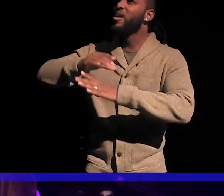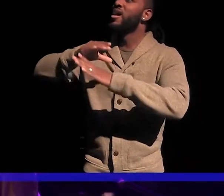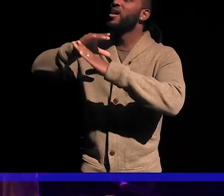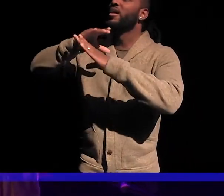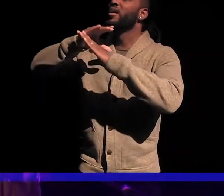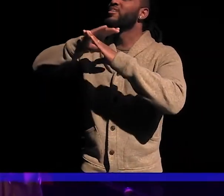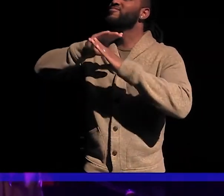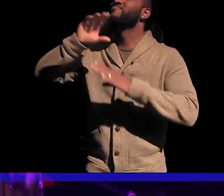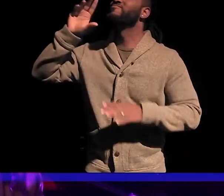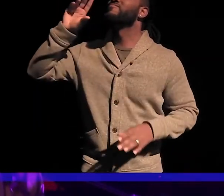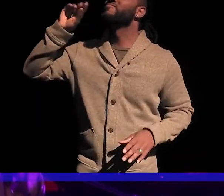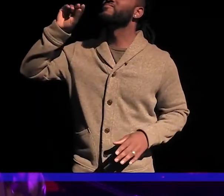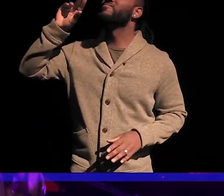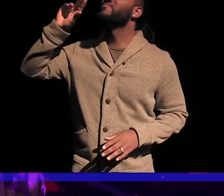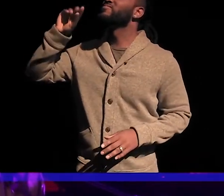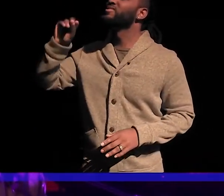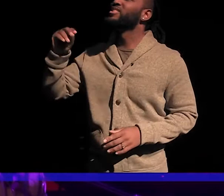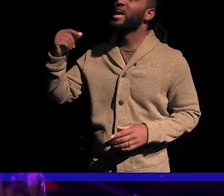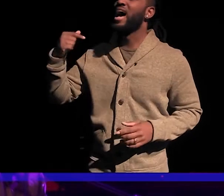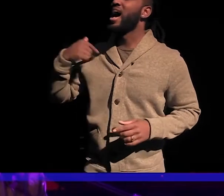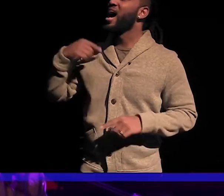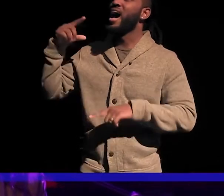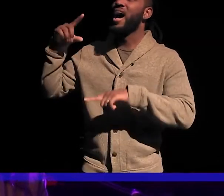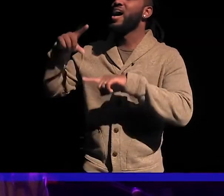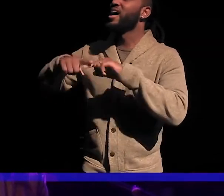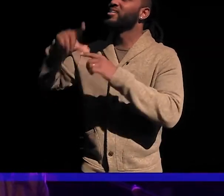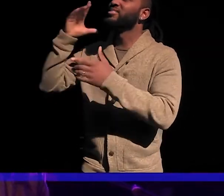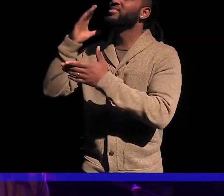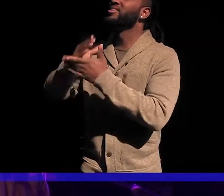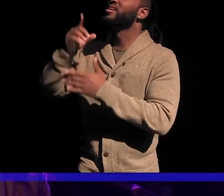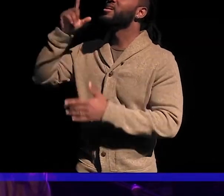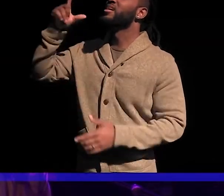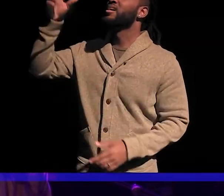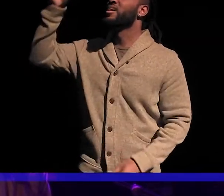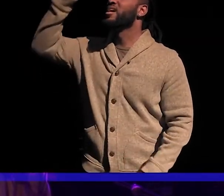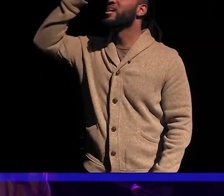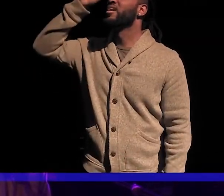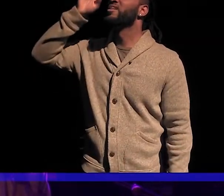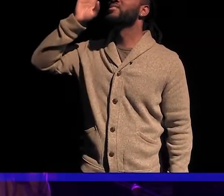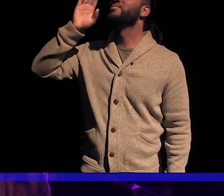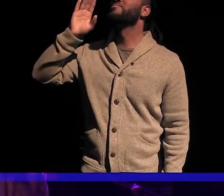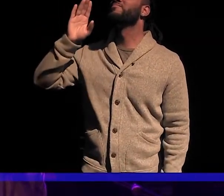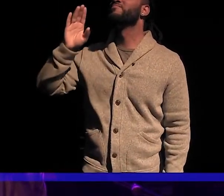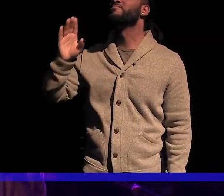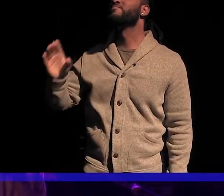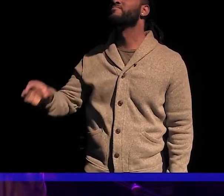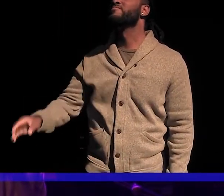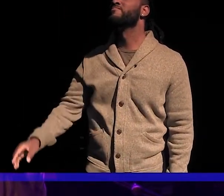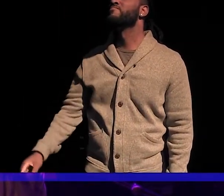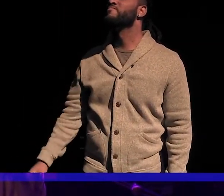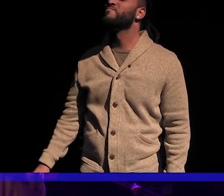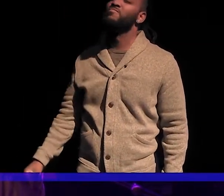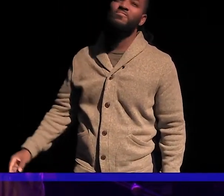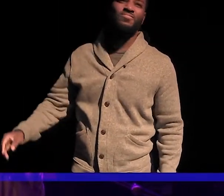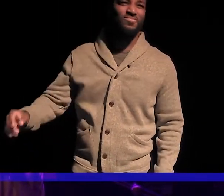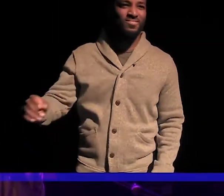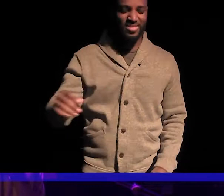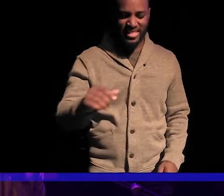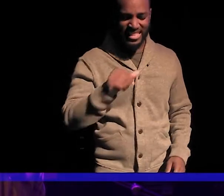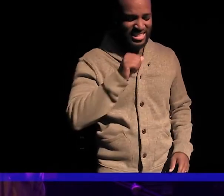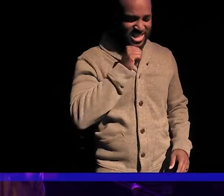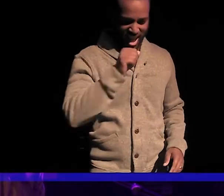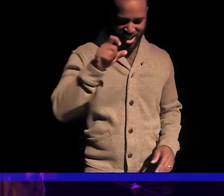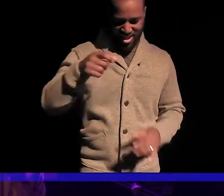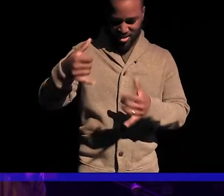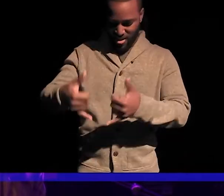so there's nothing I can do to let you down. It doesn't take